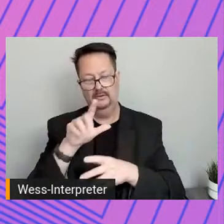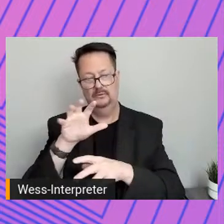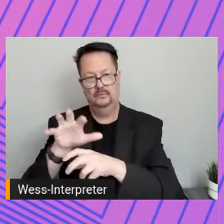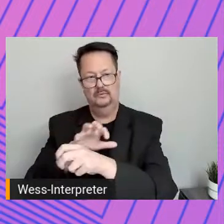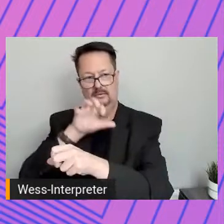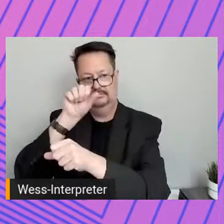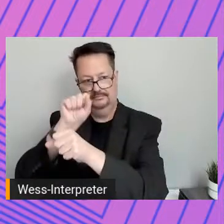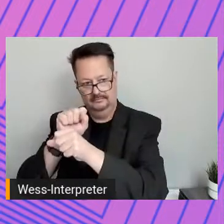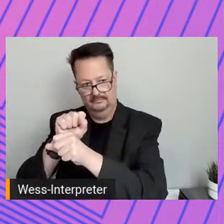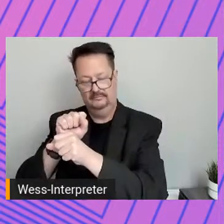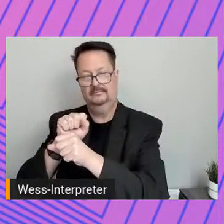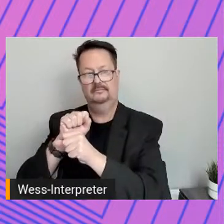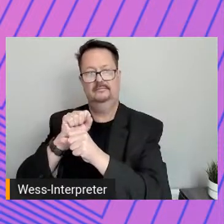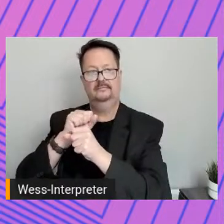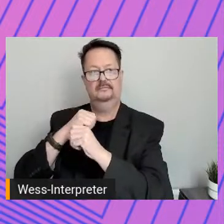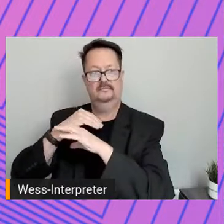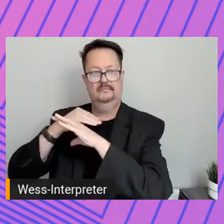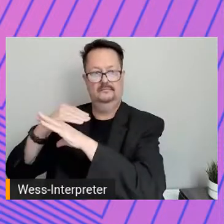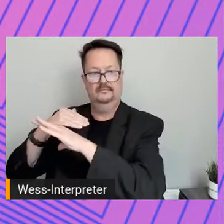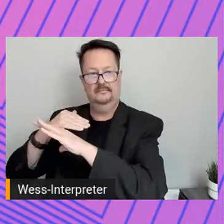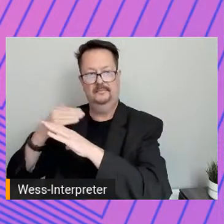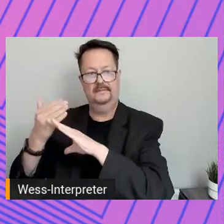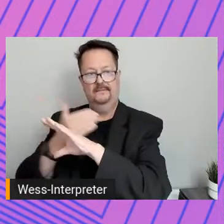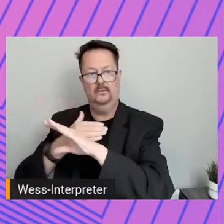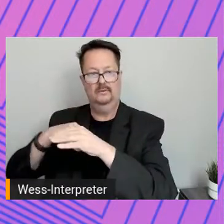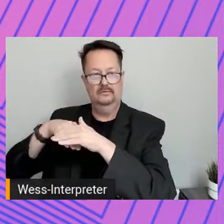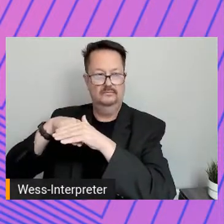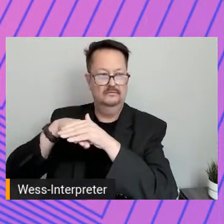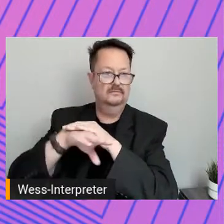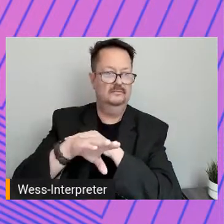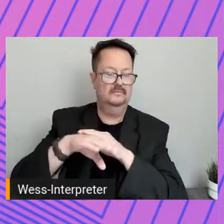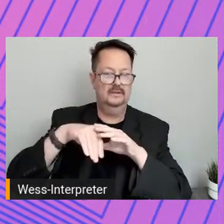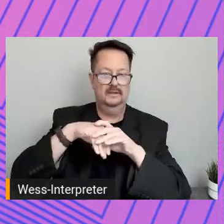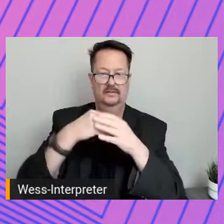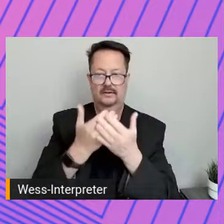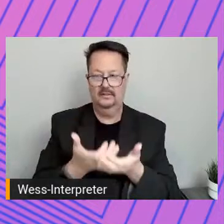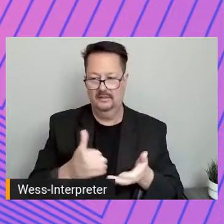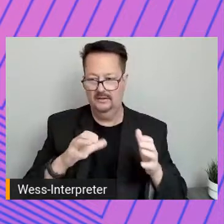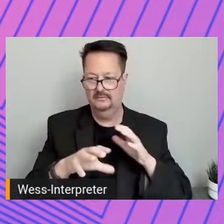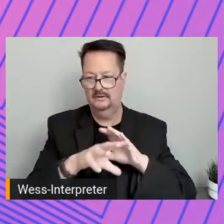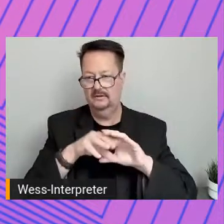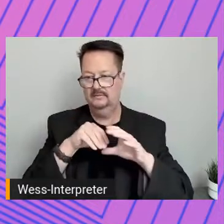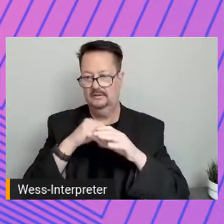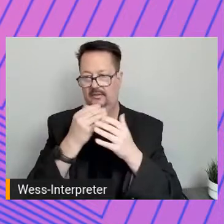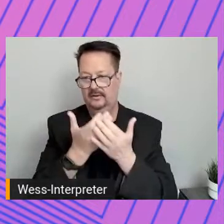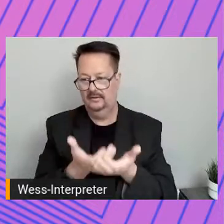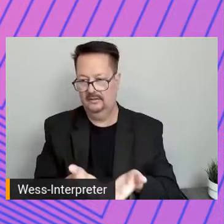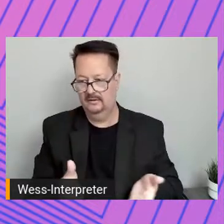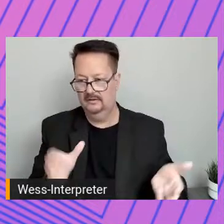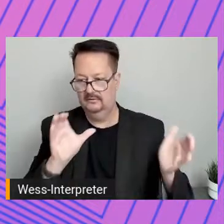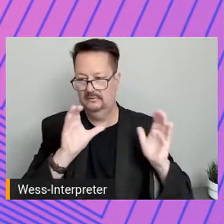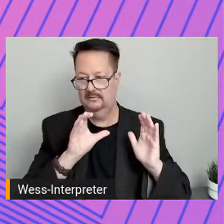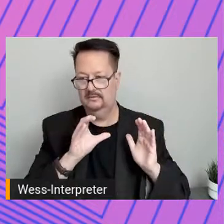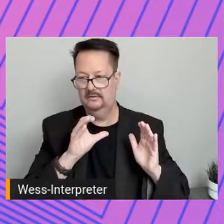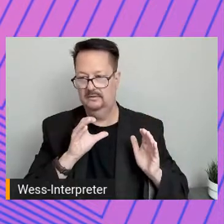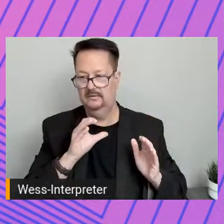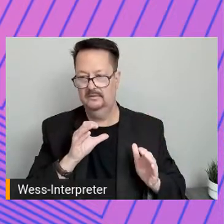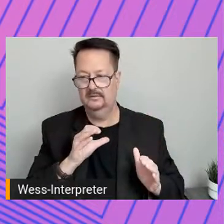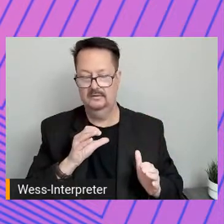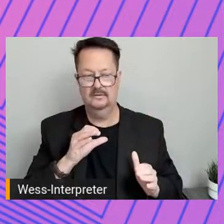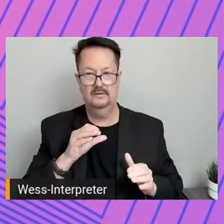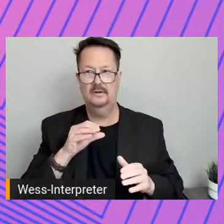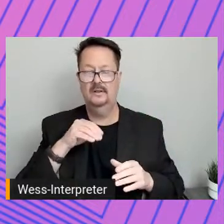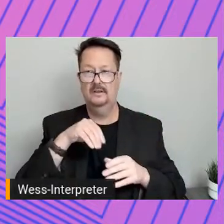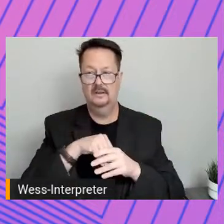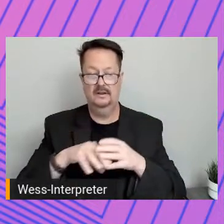well, because all the CRUD-based operations, whether they originate in the cluster or from outside of the cluster, they're all going to go through the API server. In addition